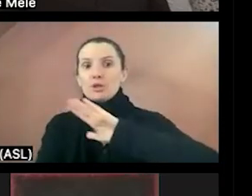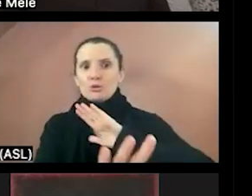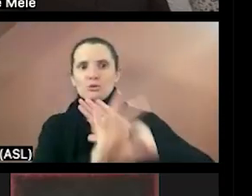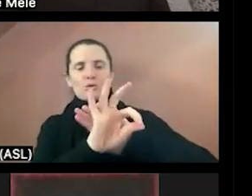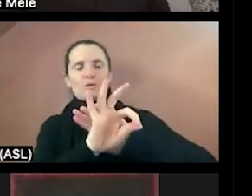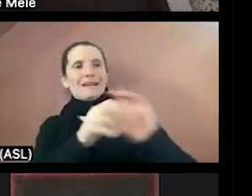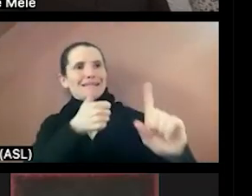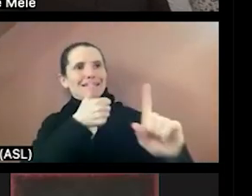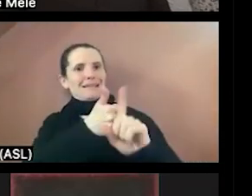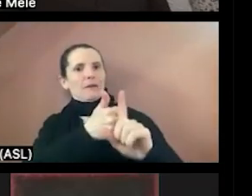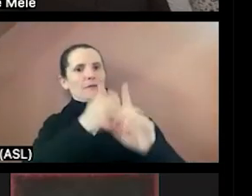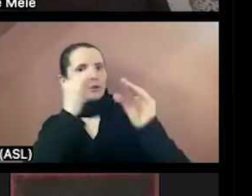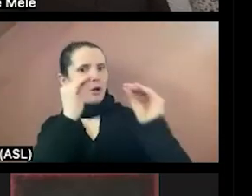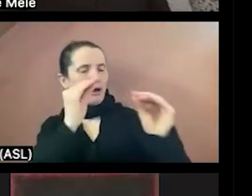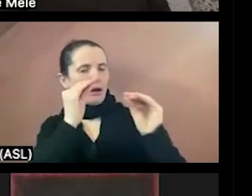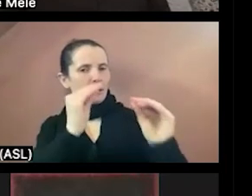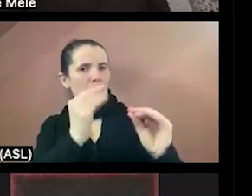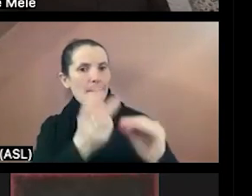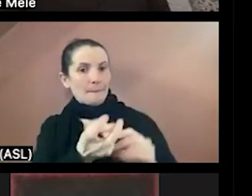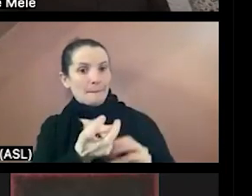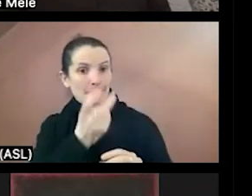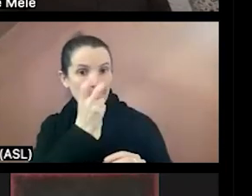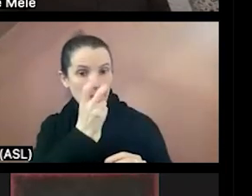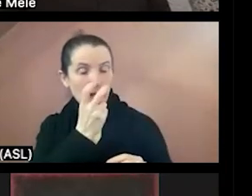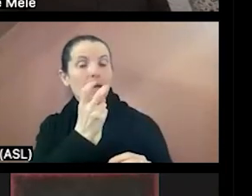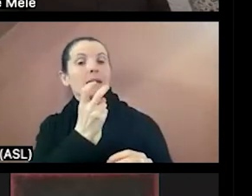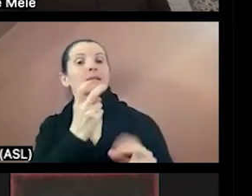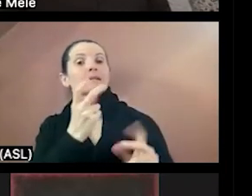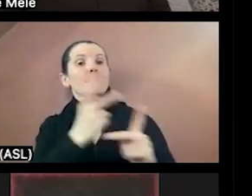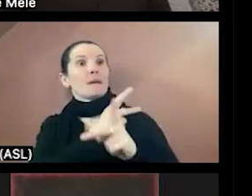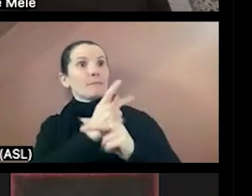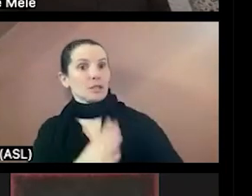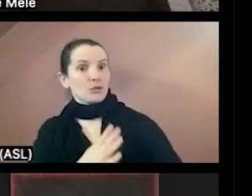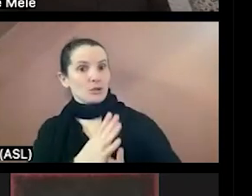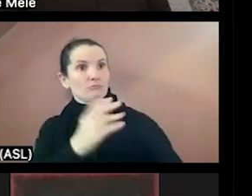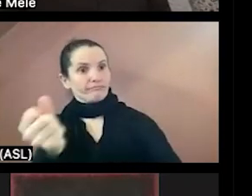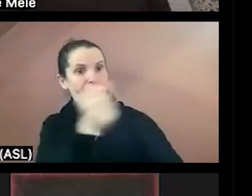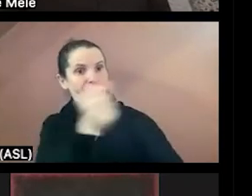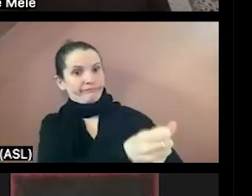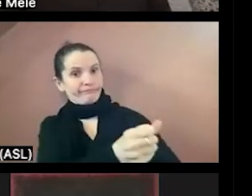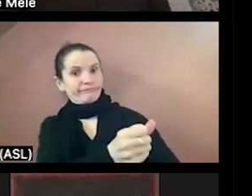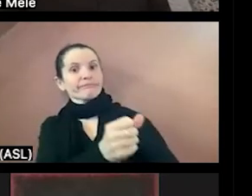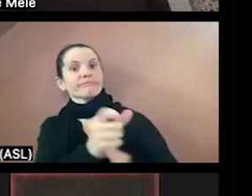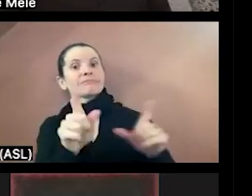blind mathematician as the next location professor that gave him the